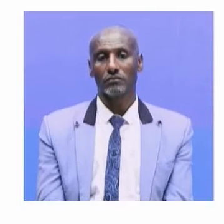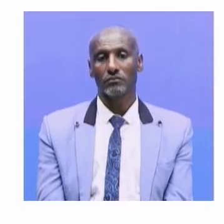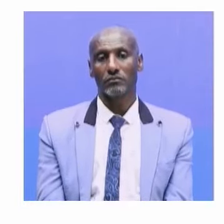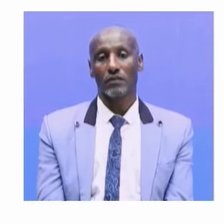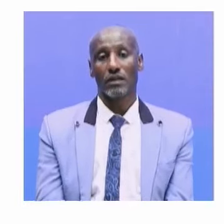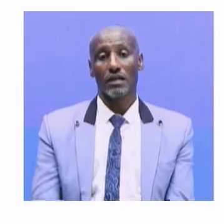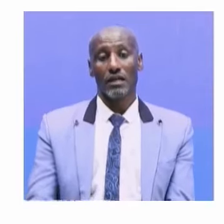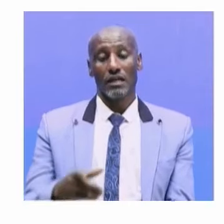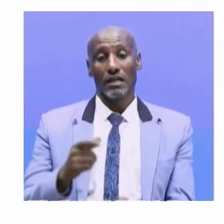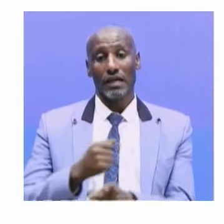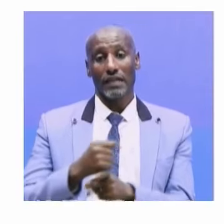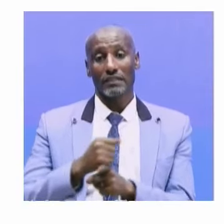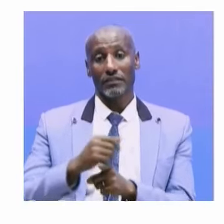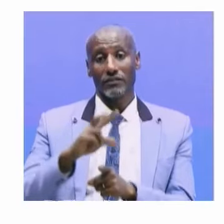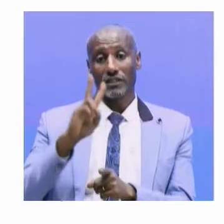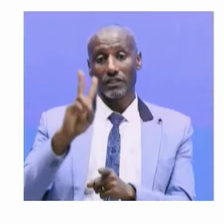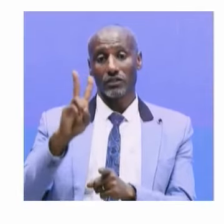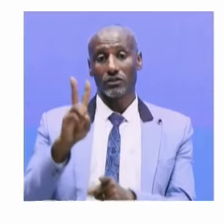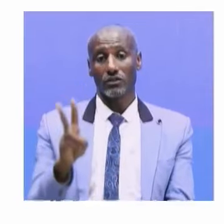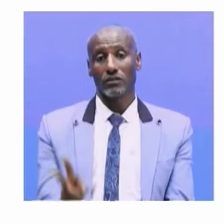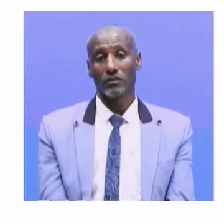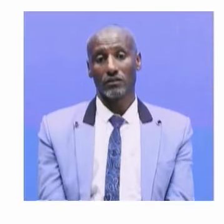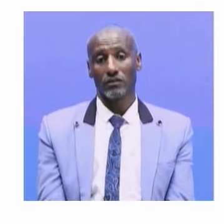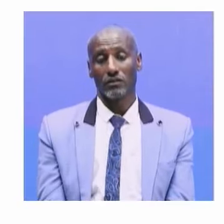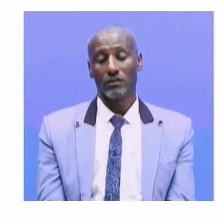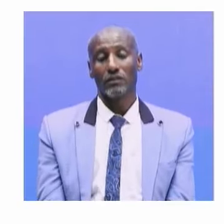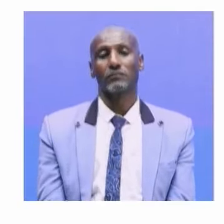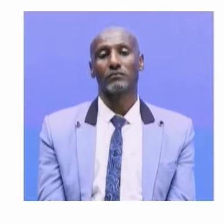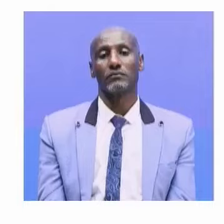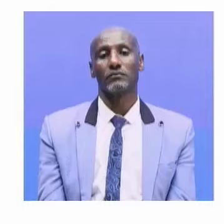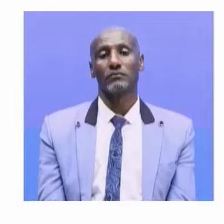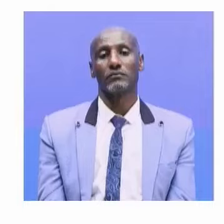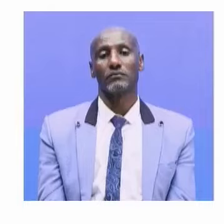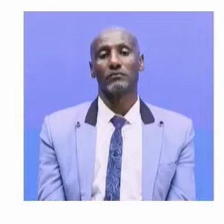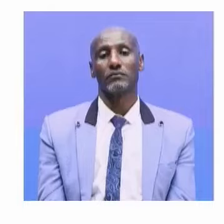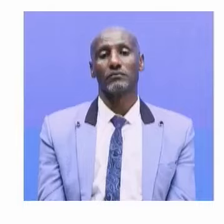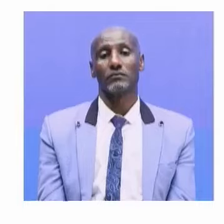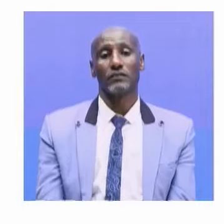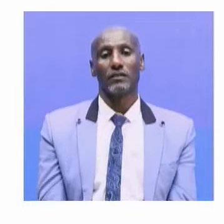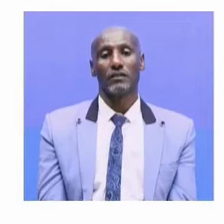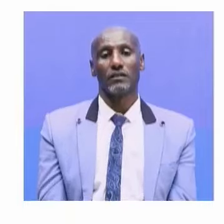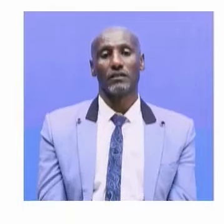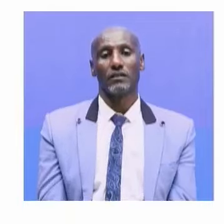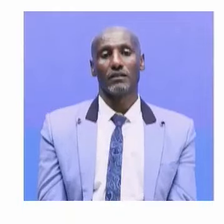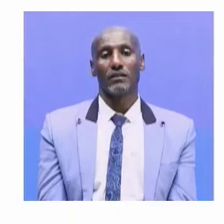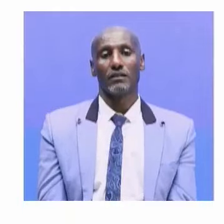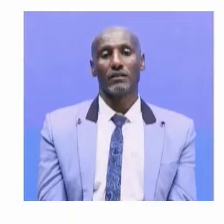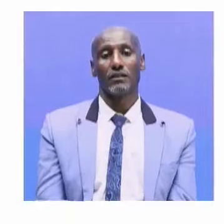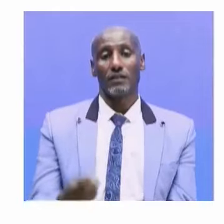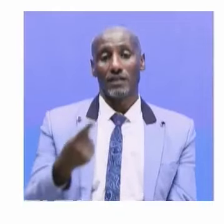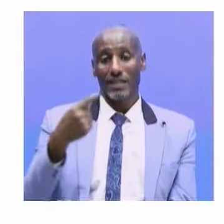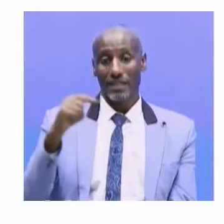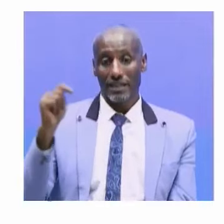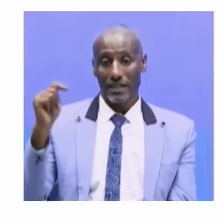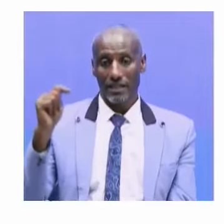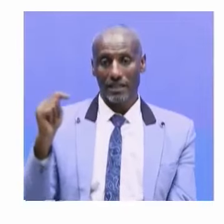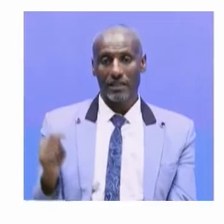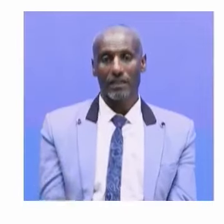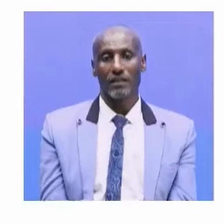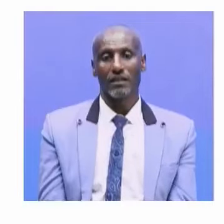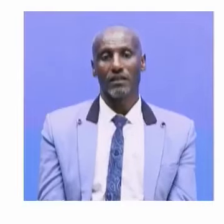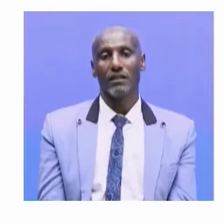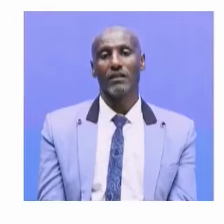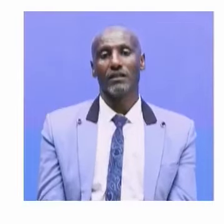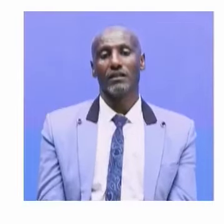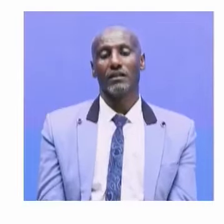Activity 2. Here is your instruction, students. Choose the